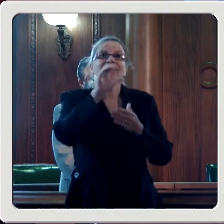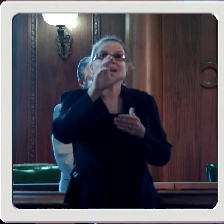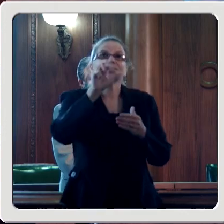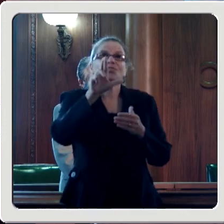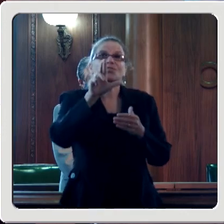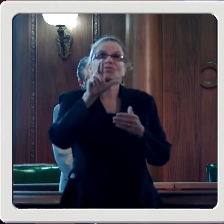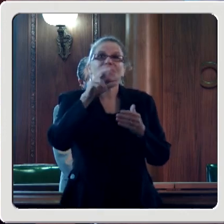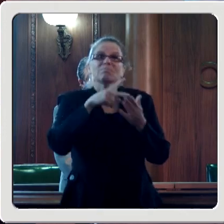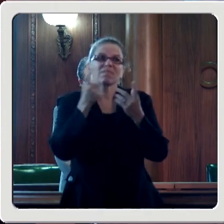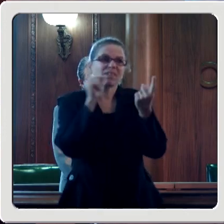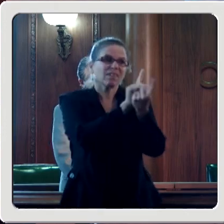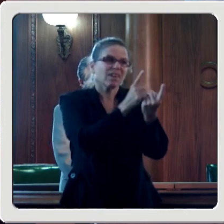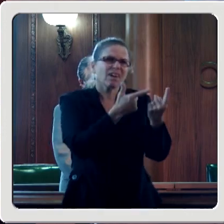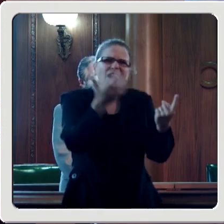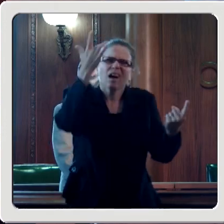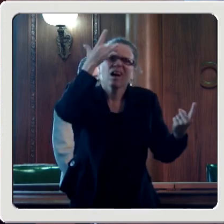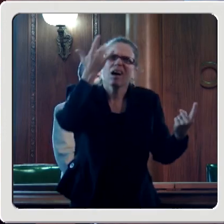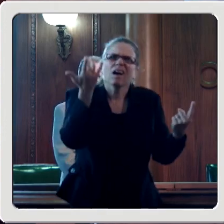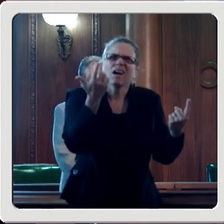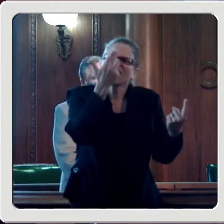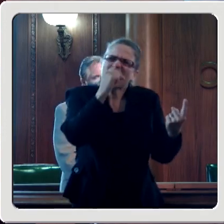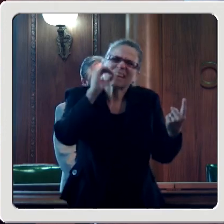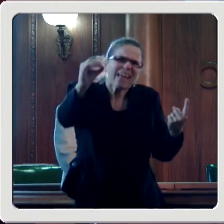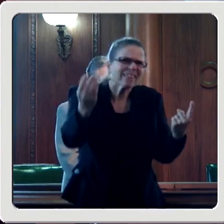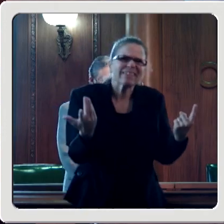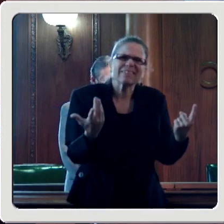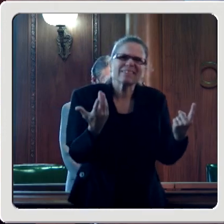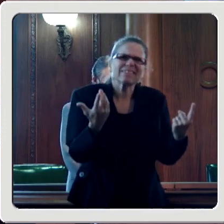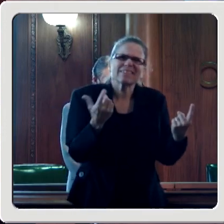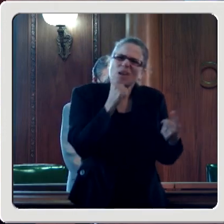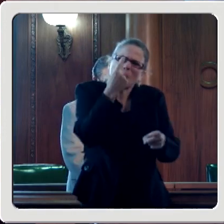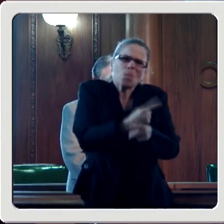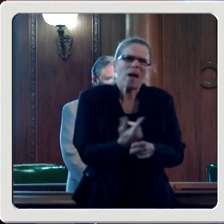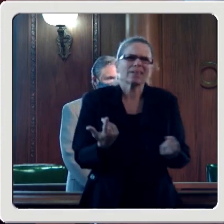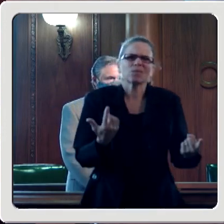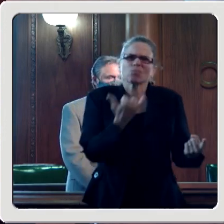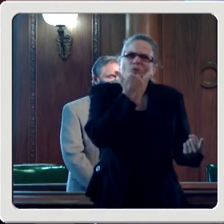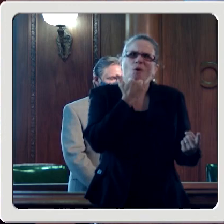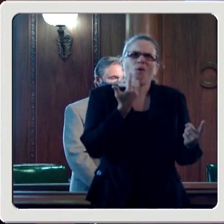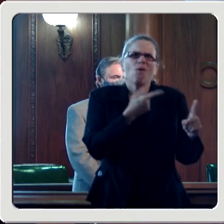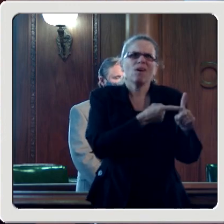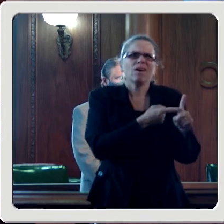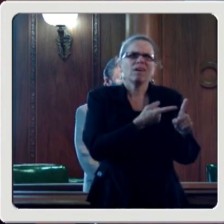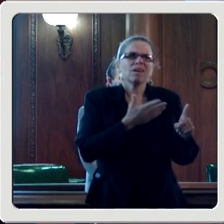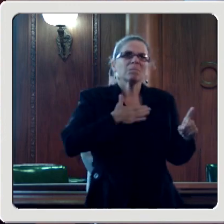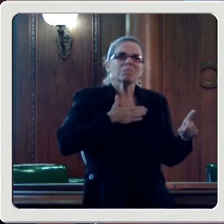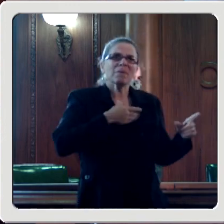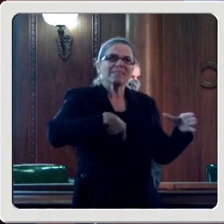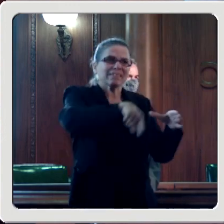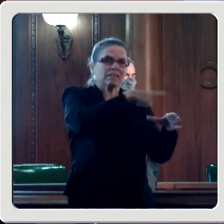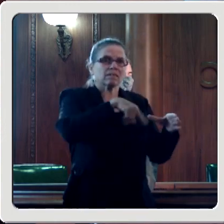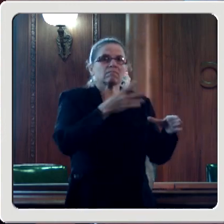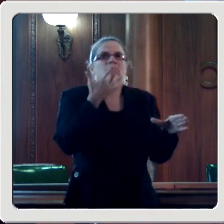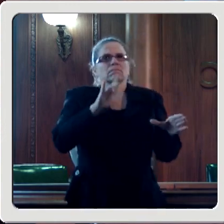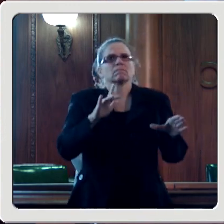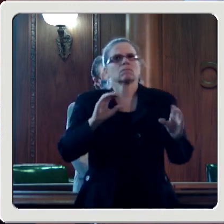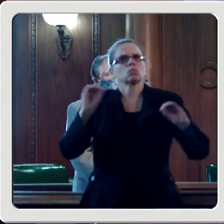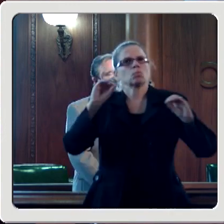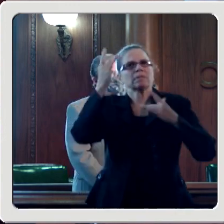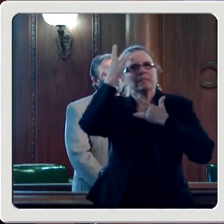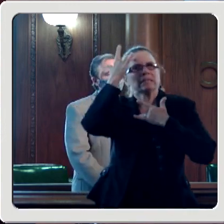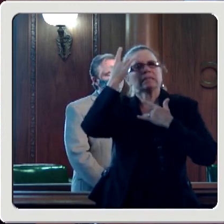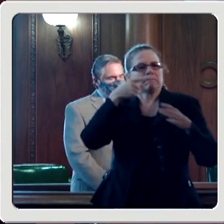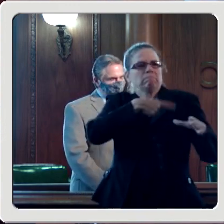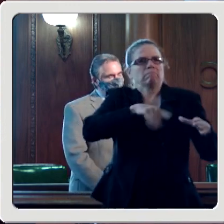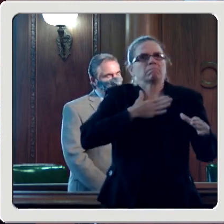so we will be looking to prosecute him. And that's all. I had 0 out with COVID right now, if I didn't mention that. We're fortunate right now, 0